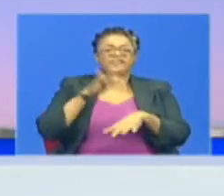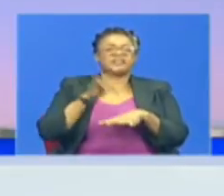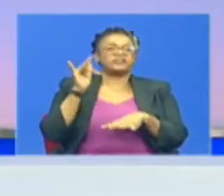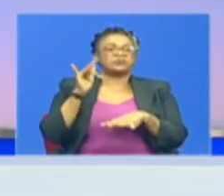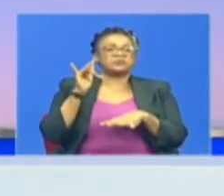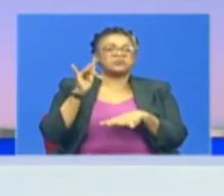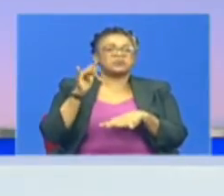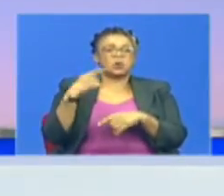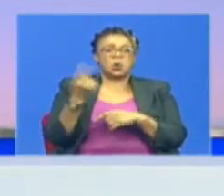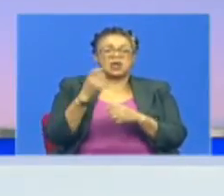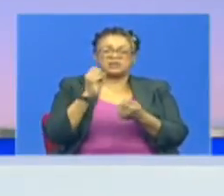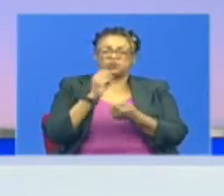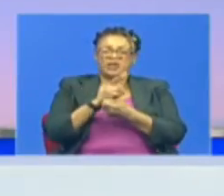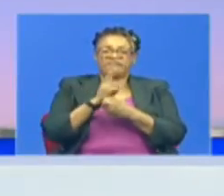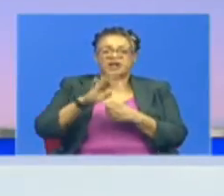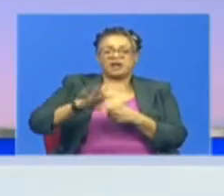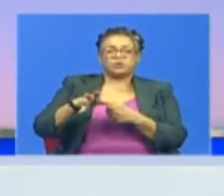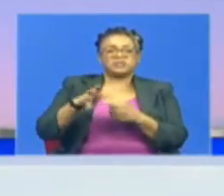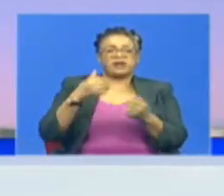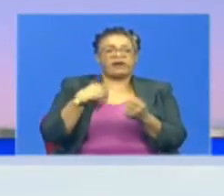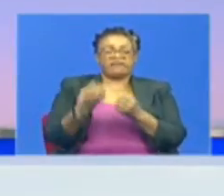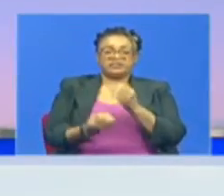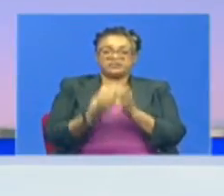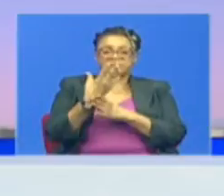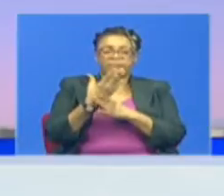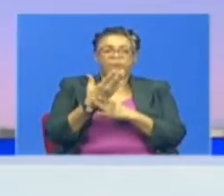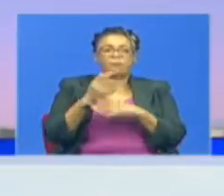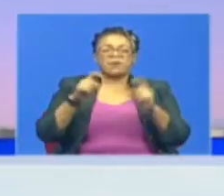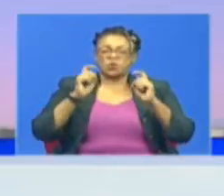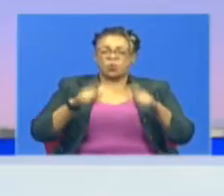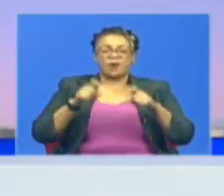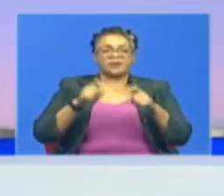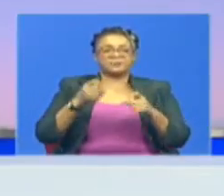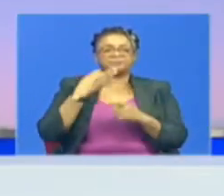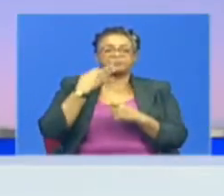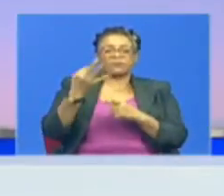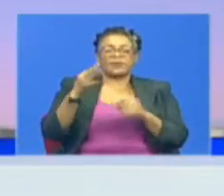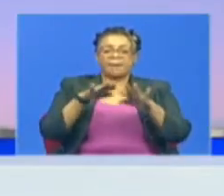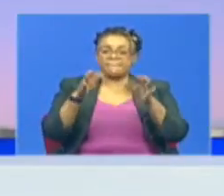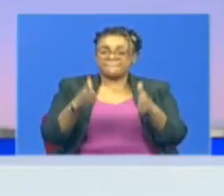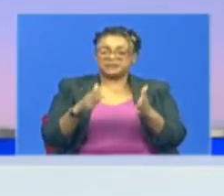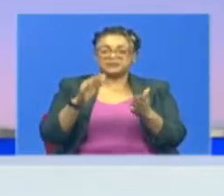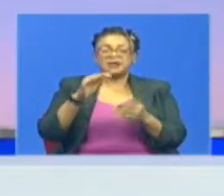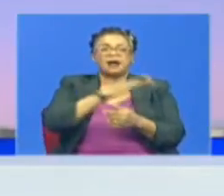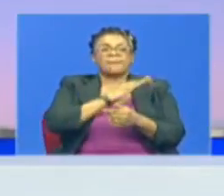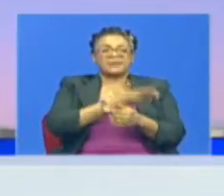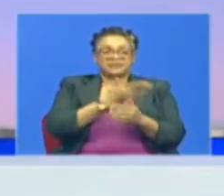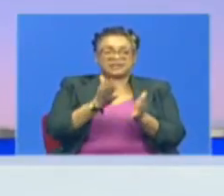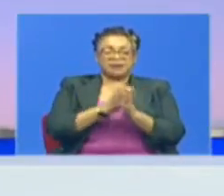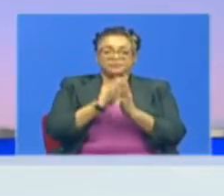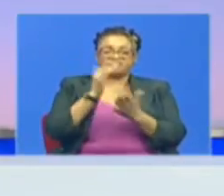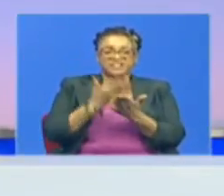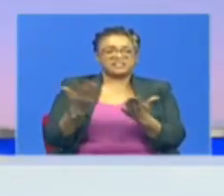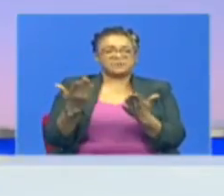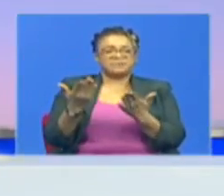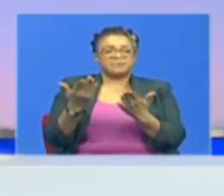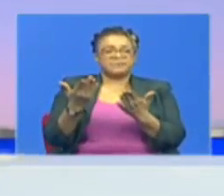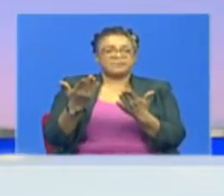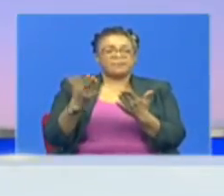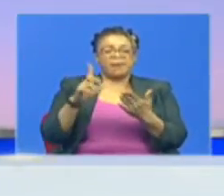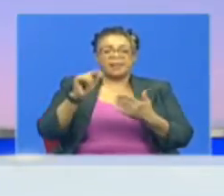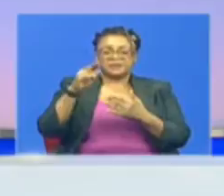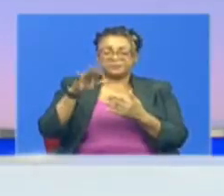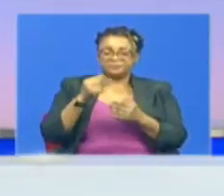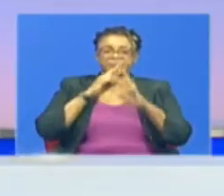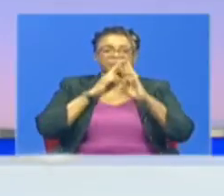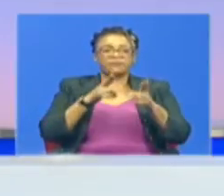only 12 counties have set up the required 300-bed capacity isolation facilities. Leila Mohammed reports that the